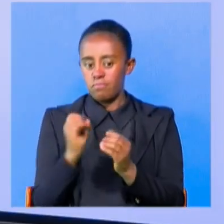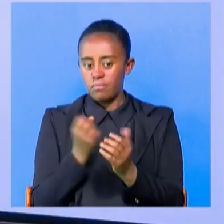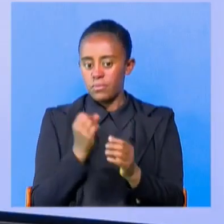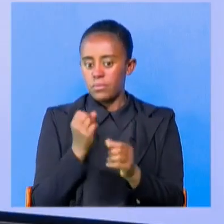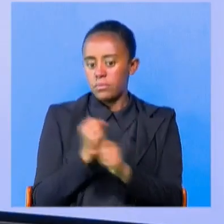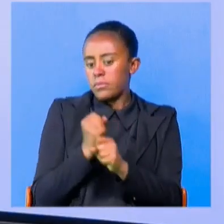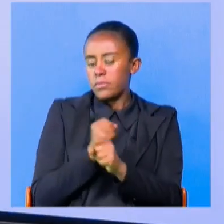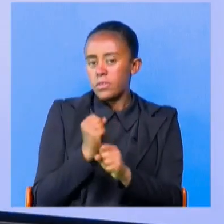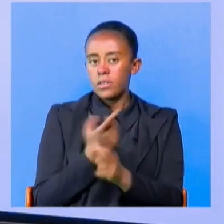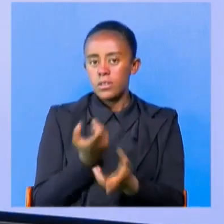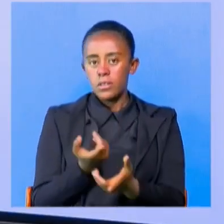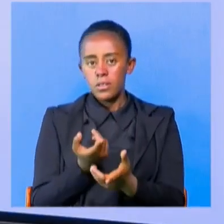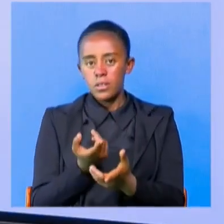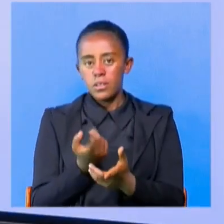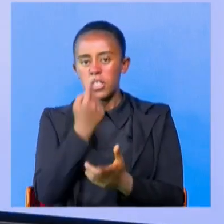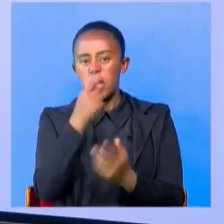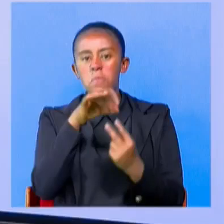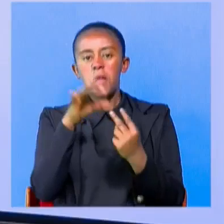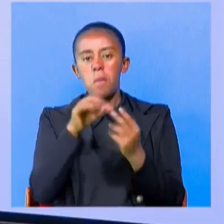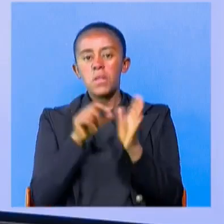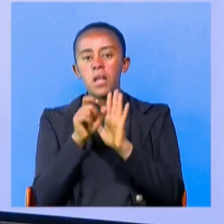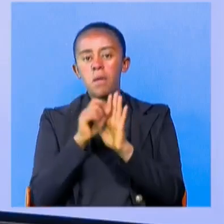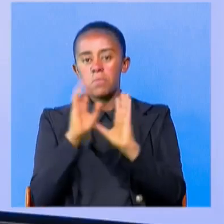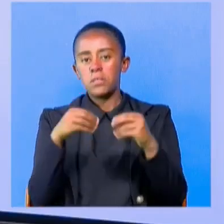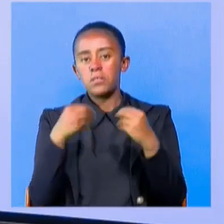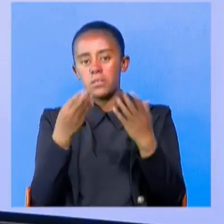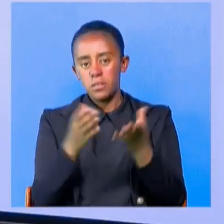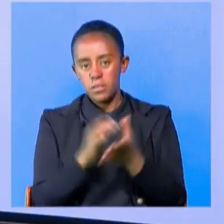I would like to give you some sample examples here now.